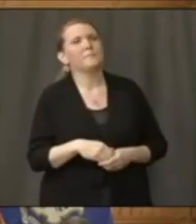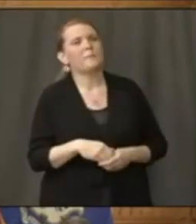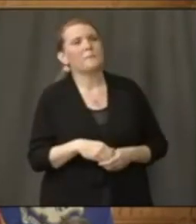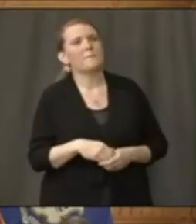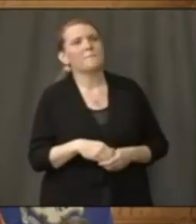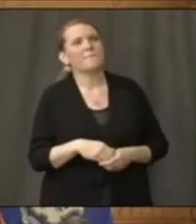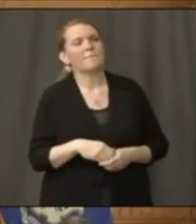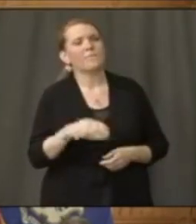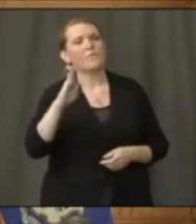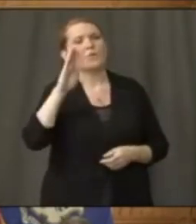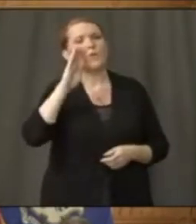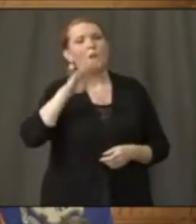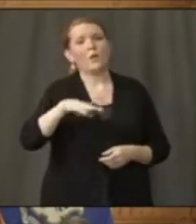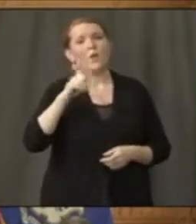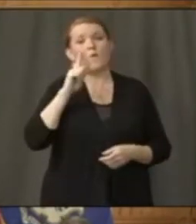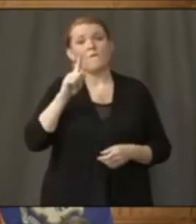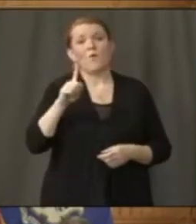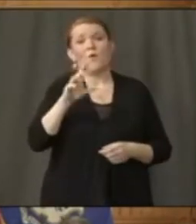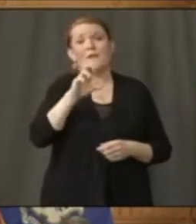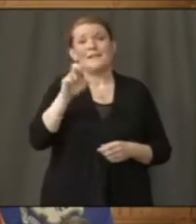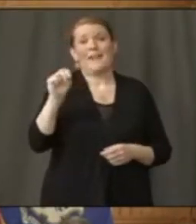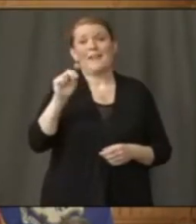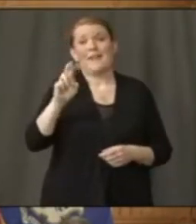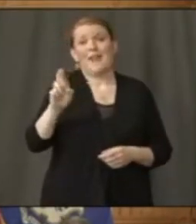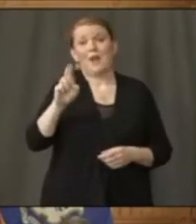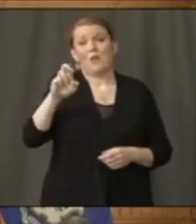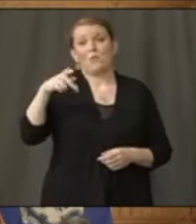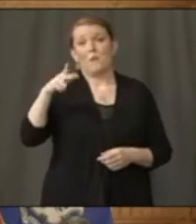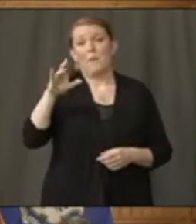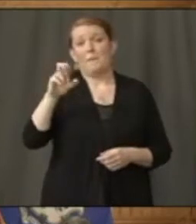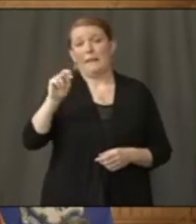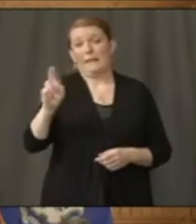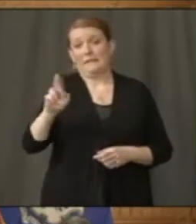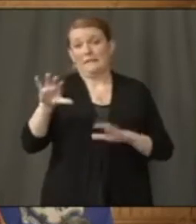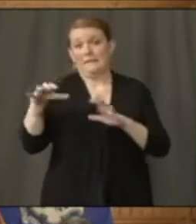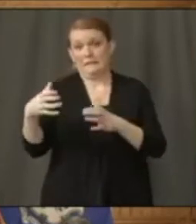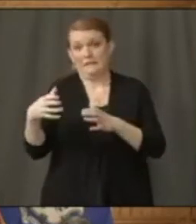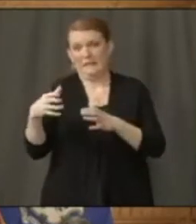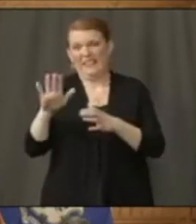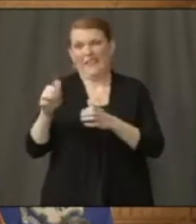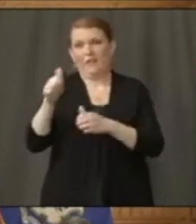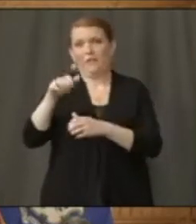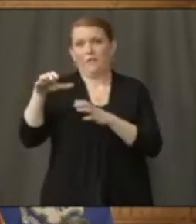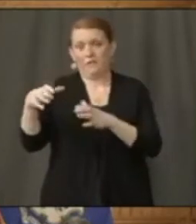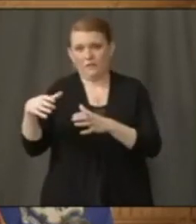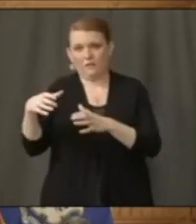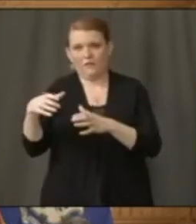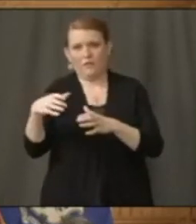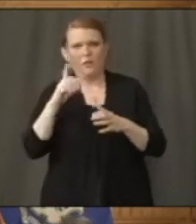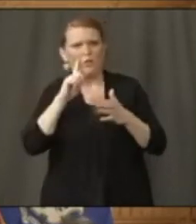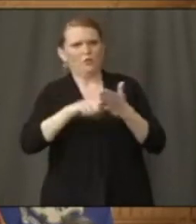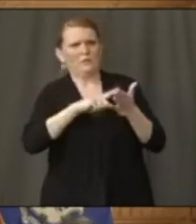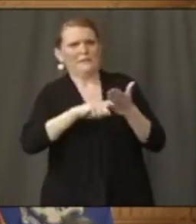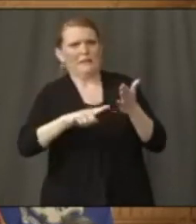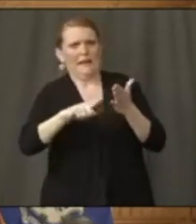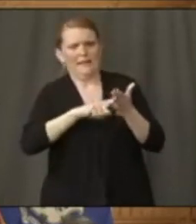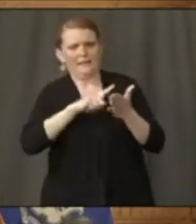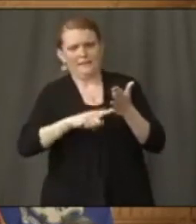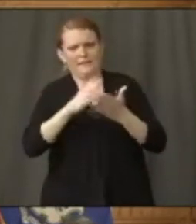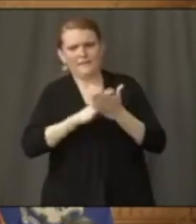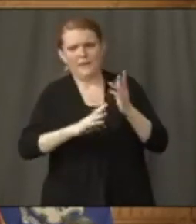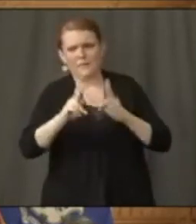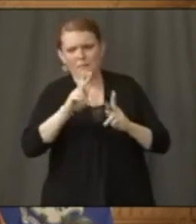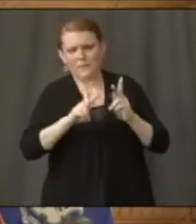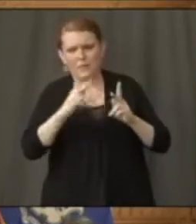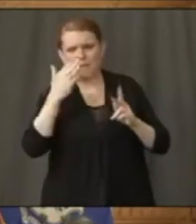today is criticizing the decision by the administration to hire a Boston consulting firm. He says that he's